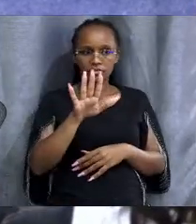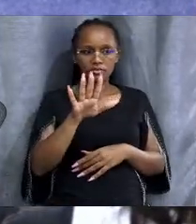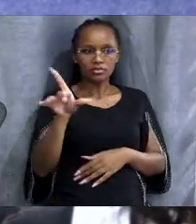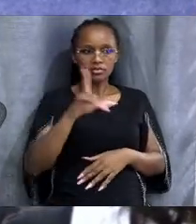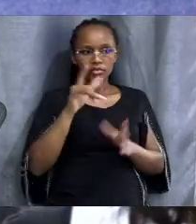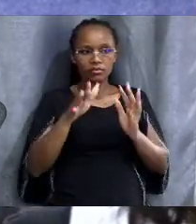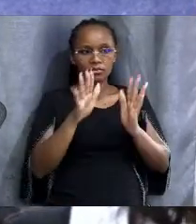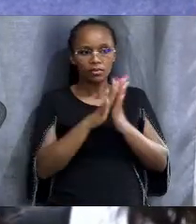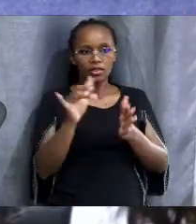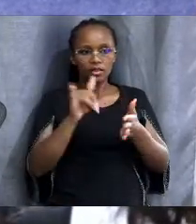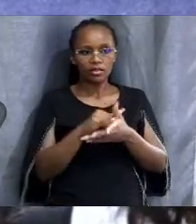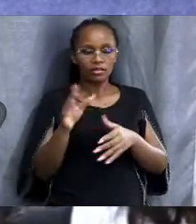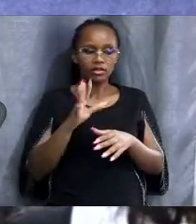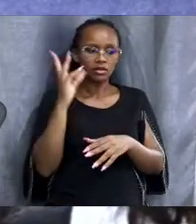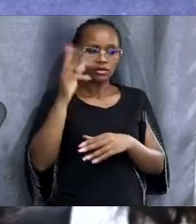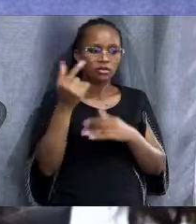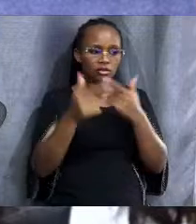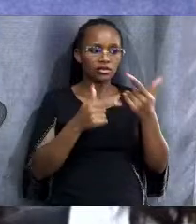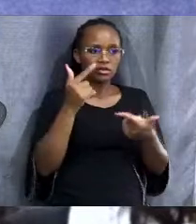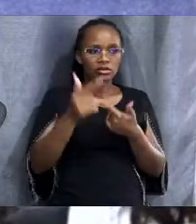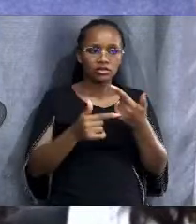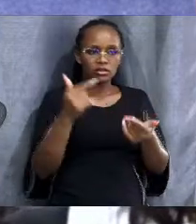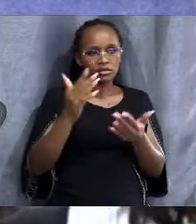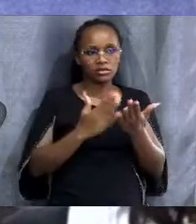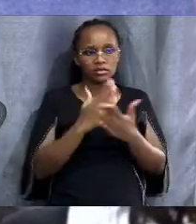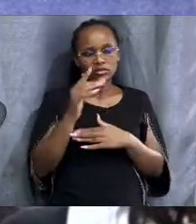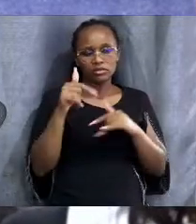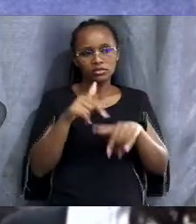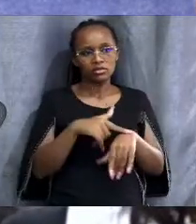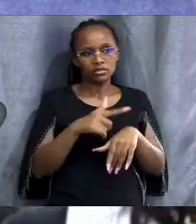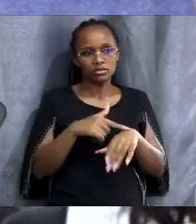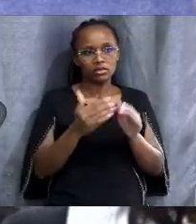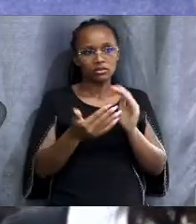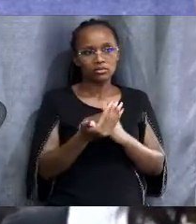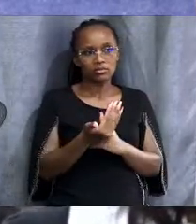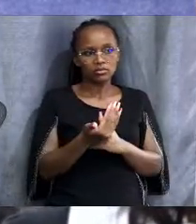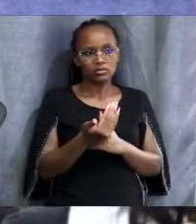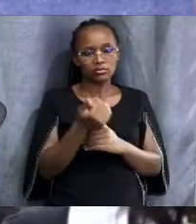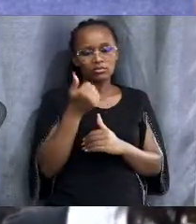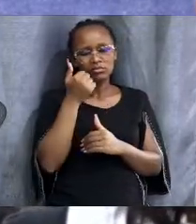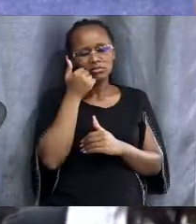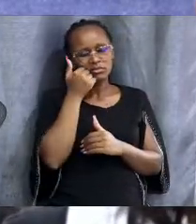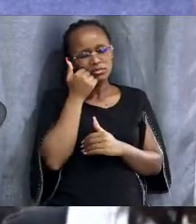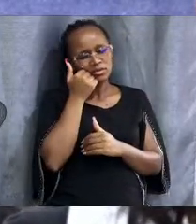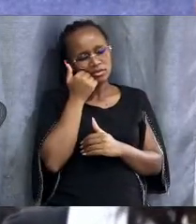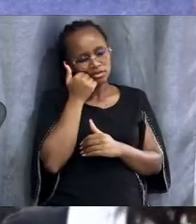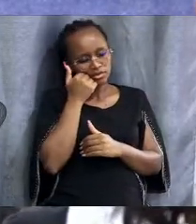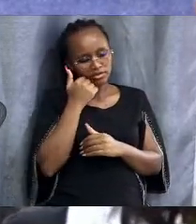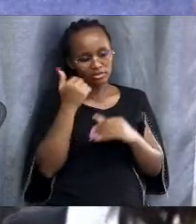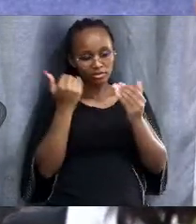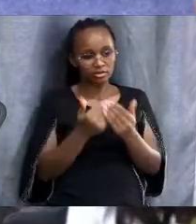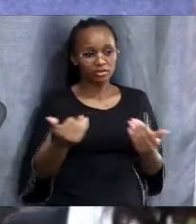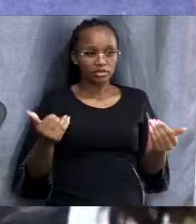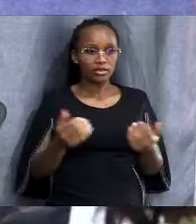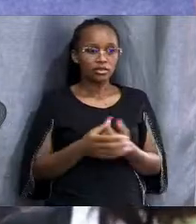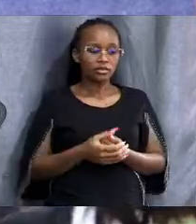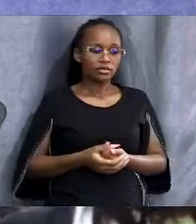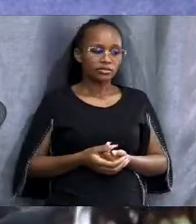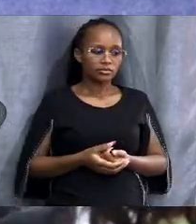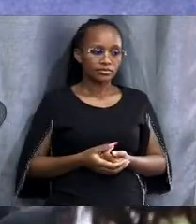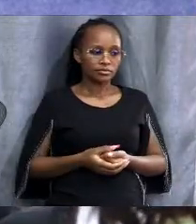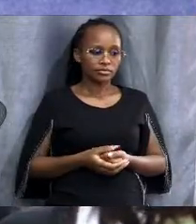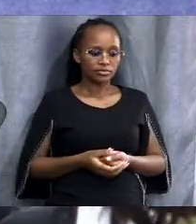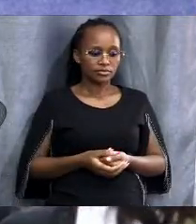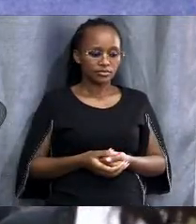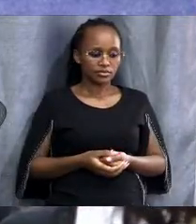Na dahoya muadhani atemagithira through this period of mourning of their loved children. May